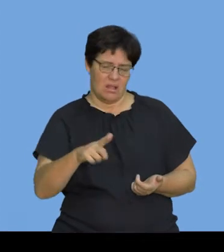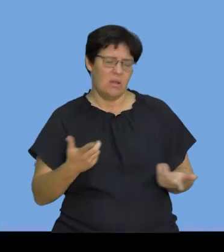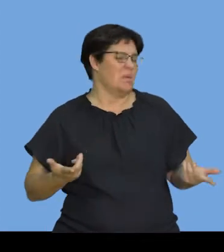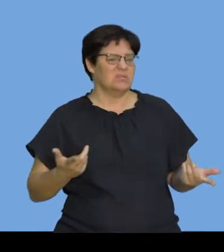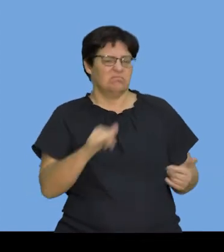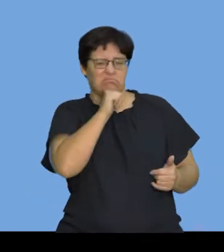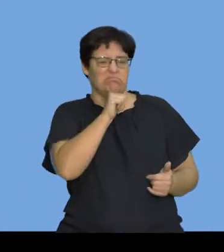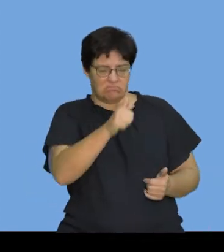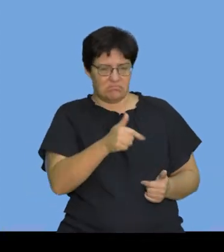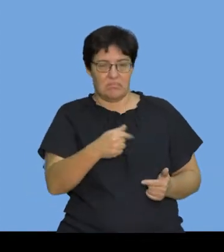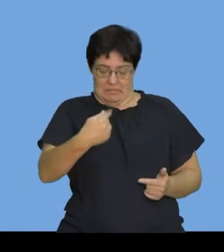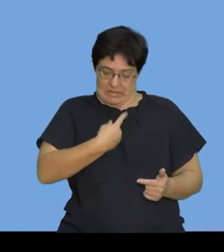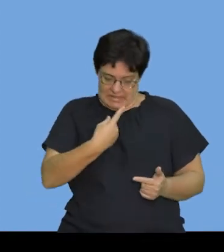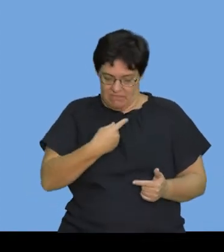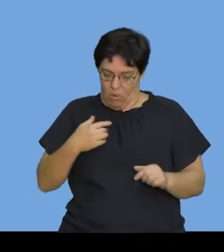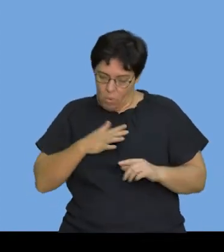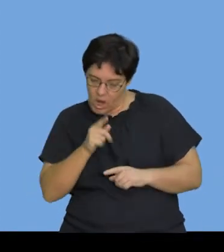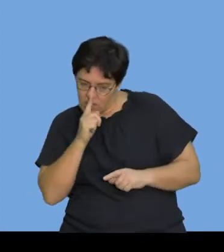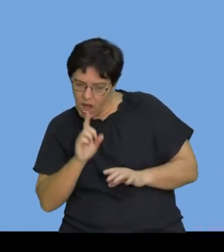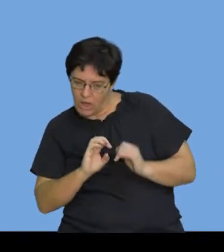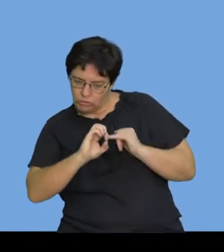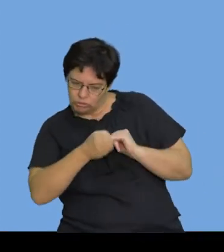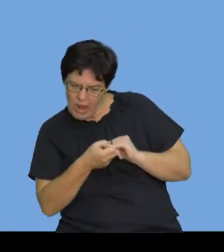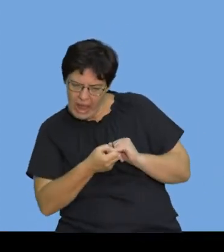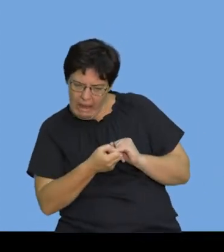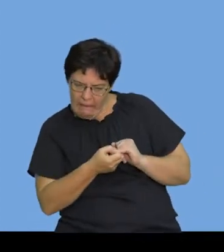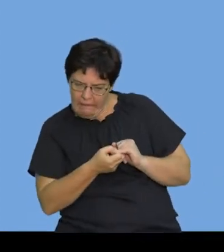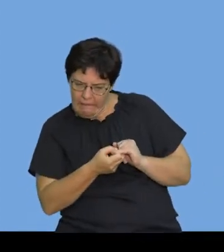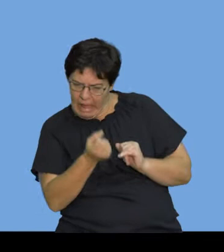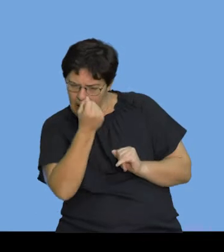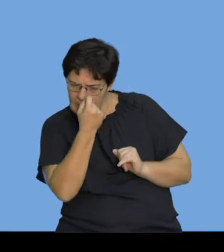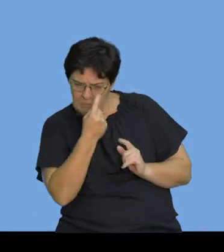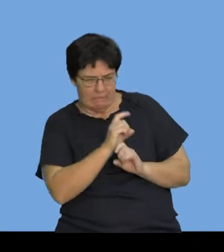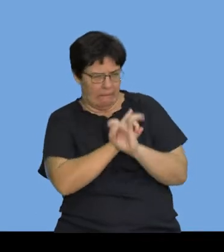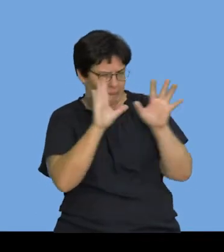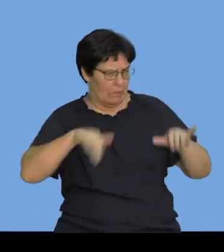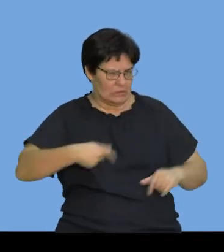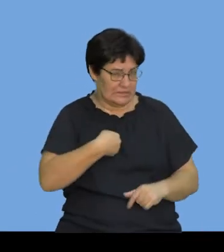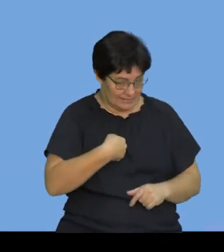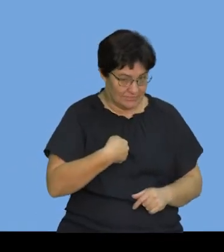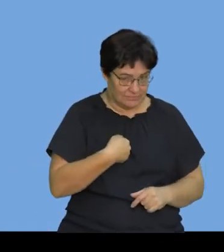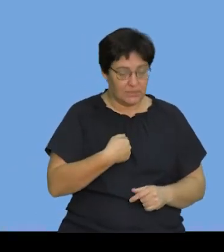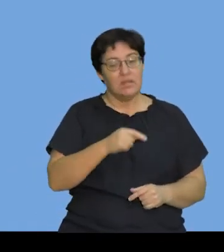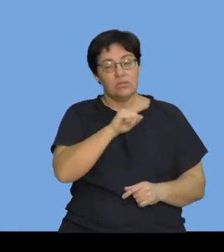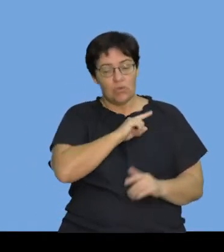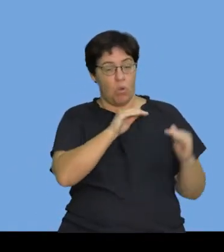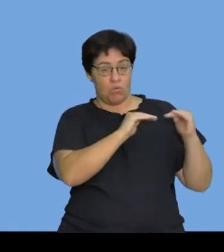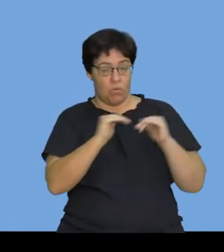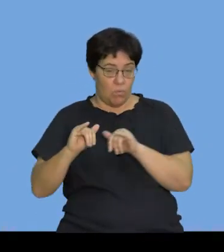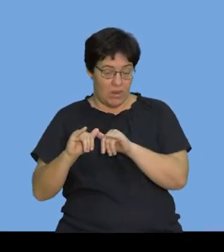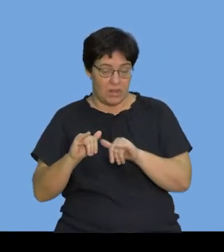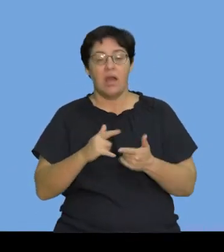just for people like myself who are still trying to understand this, right? So here my common factor will be